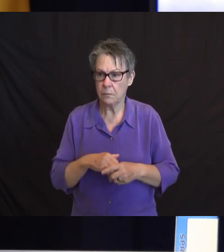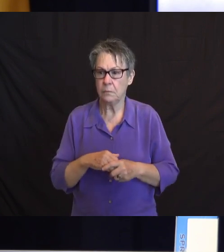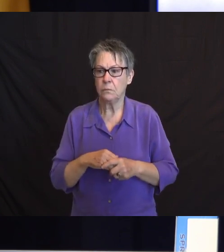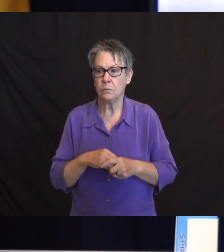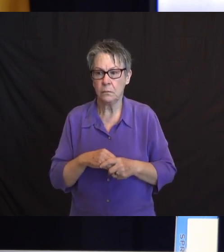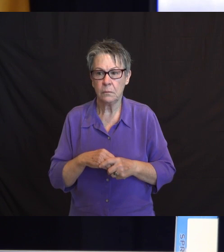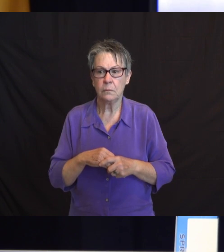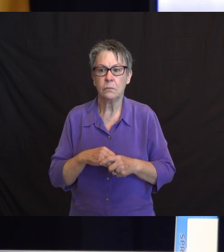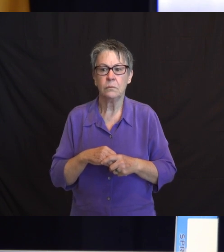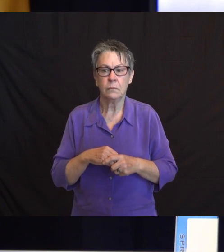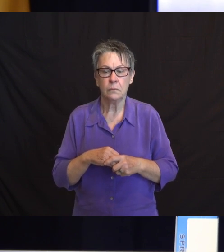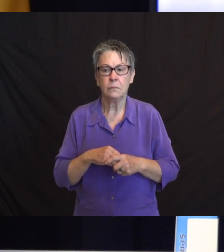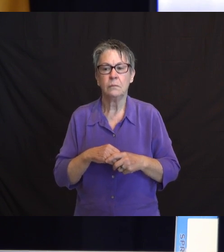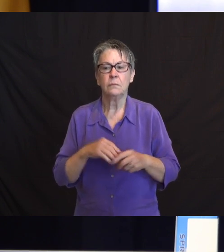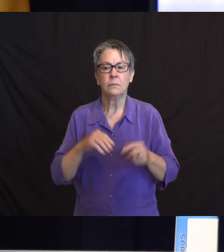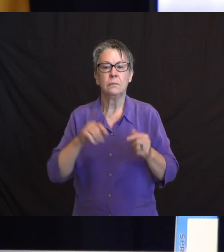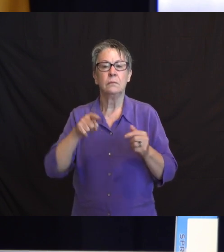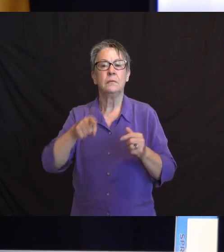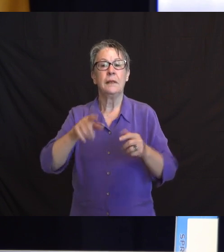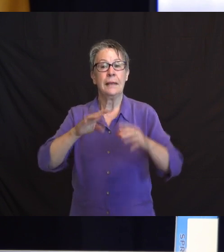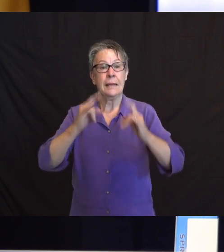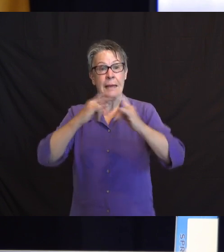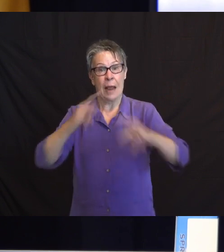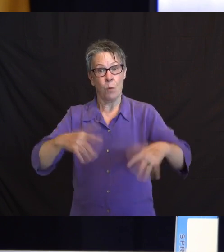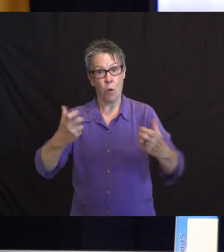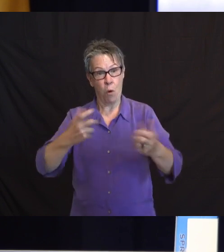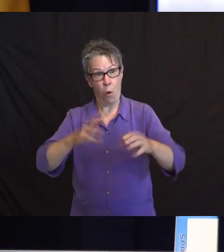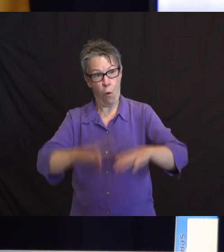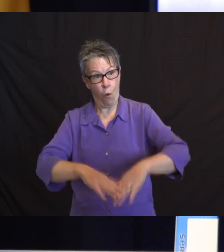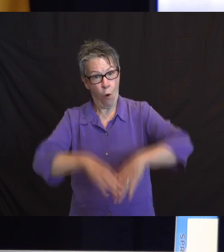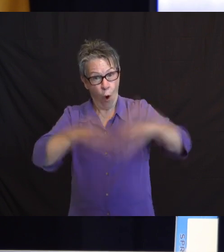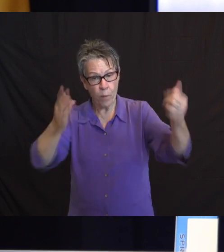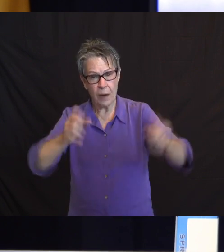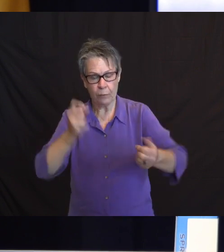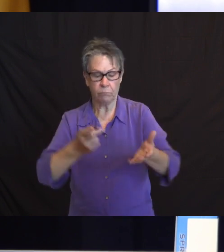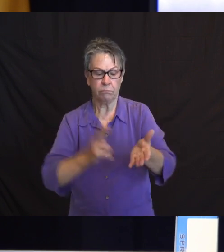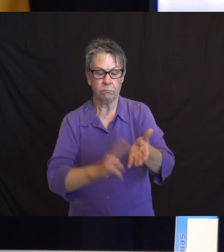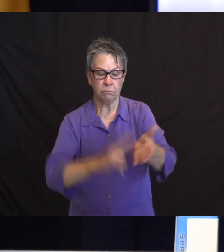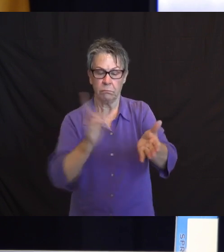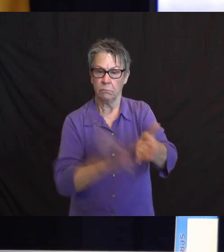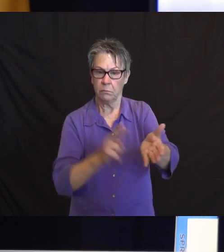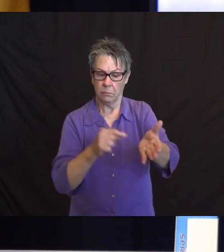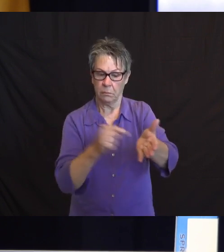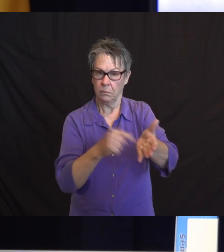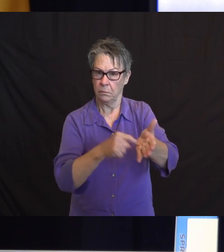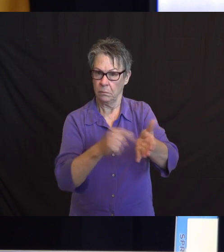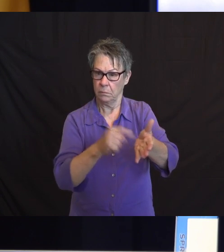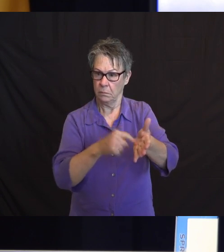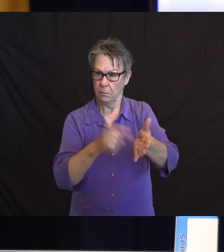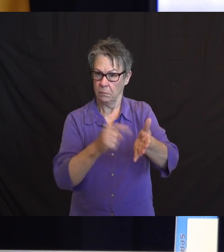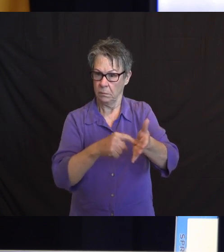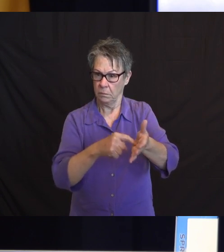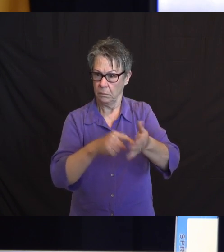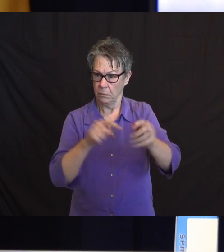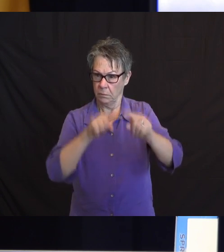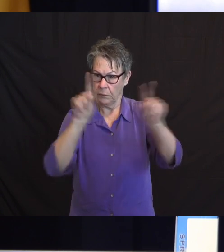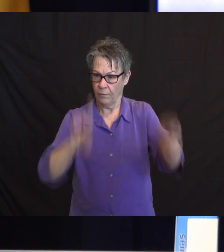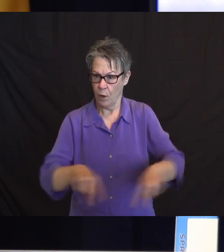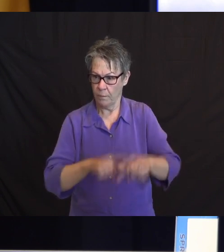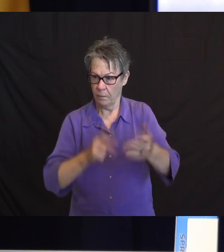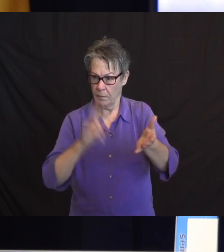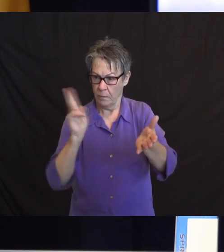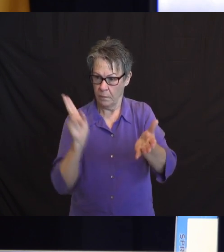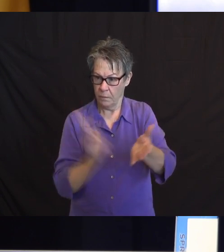attestation form must be submitted no later than 24 hours prior to the opening date, acknowledging that